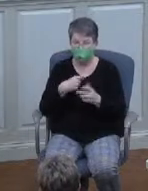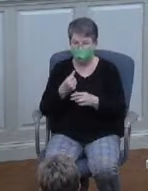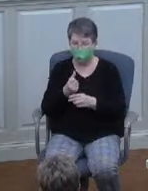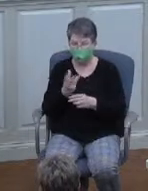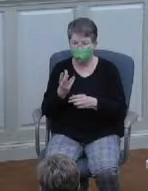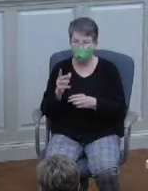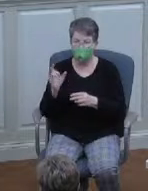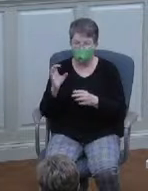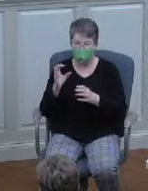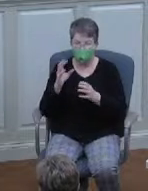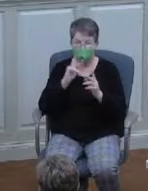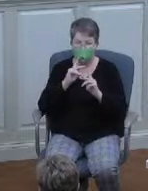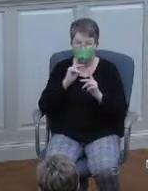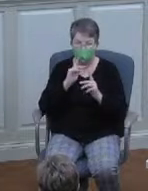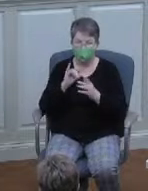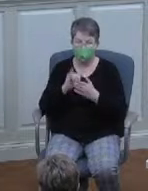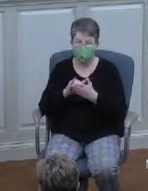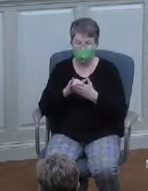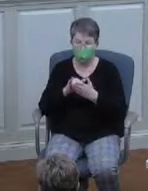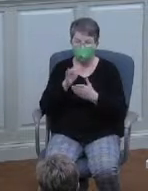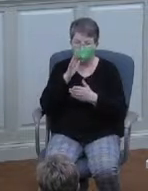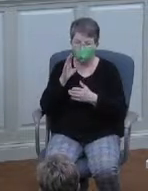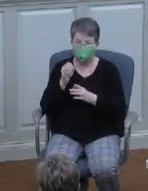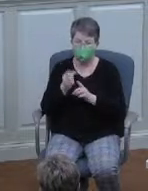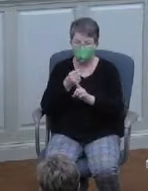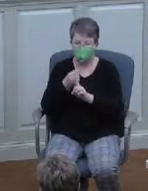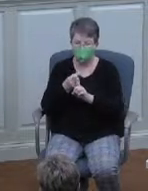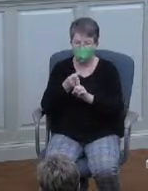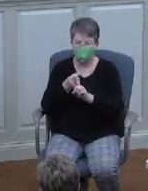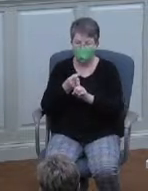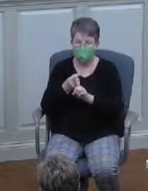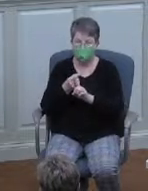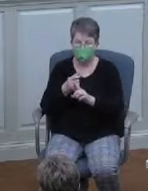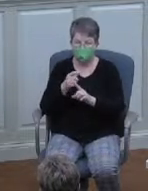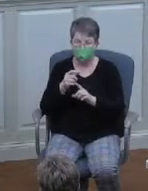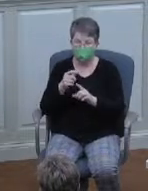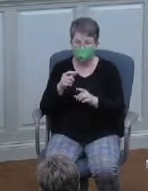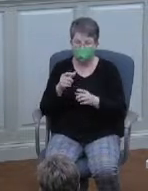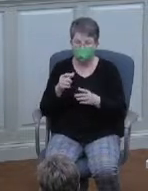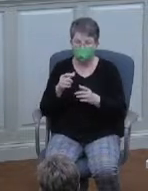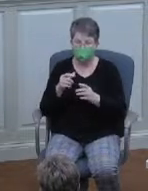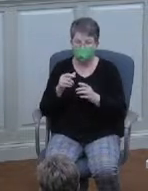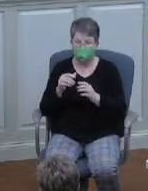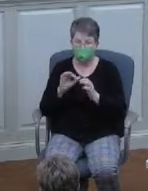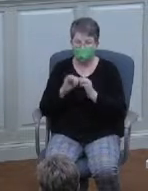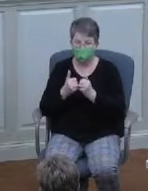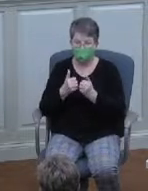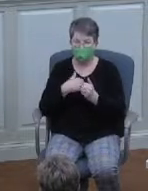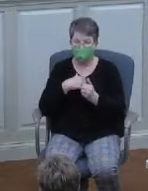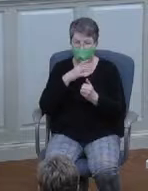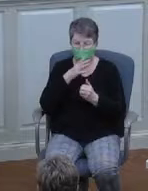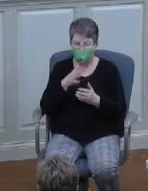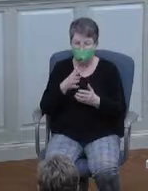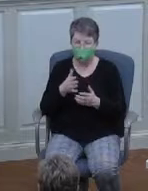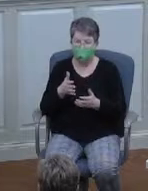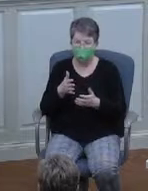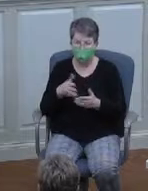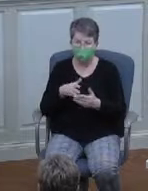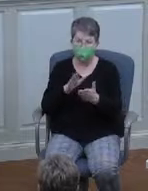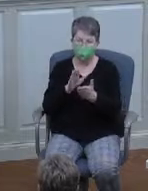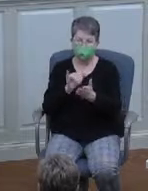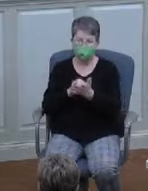people that were going to be impacted by the lifting of the moratorium, and how were we going to address that as a